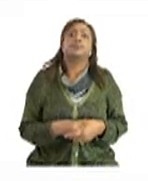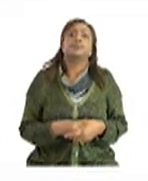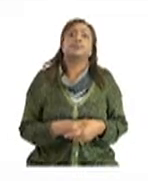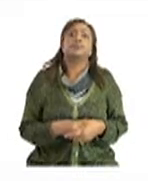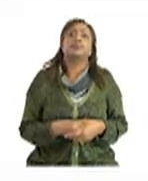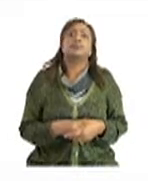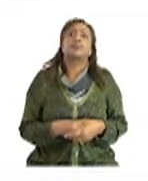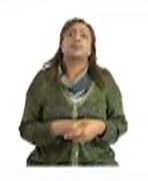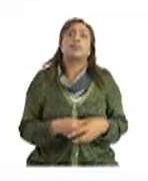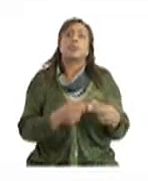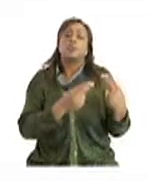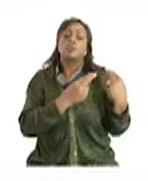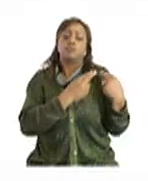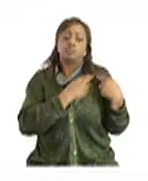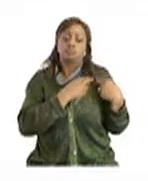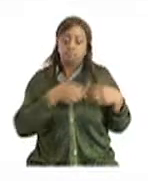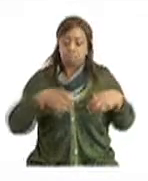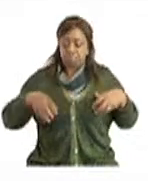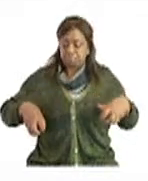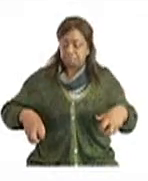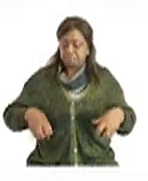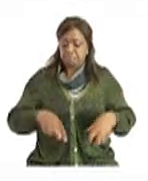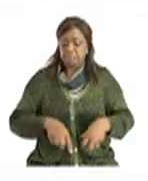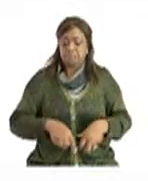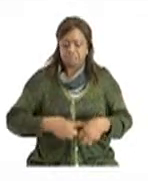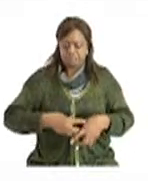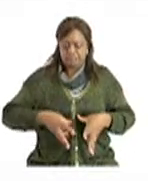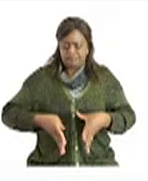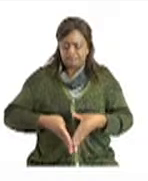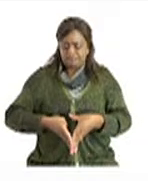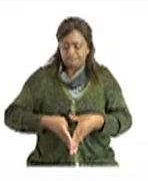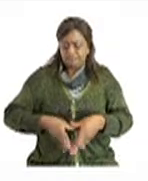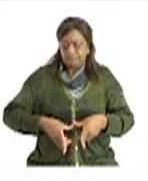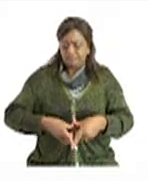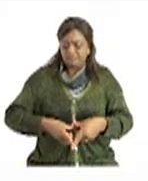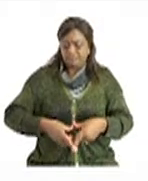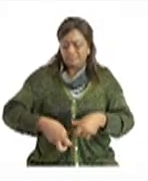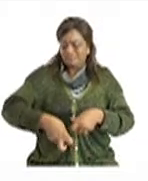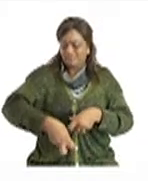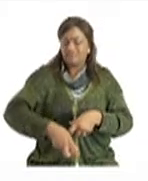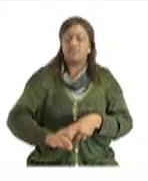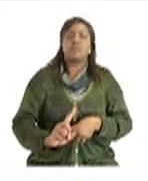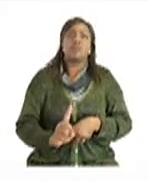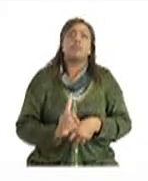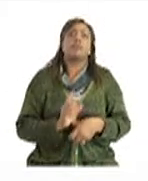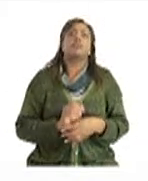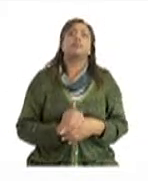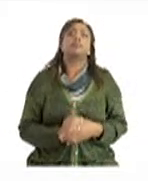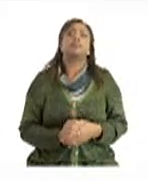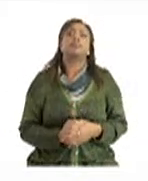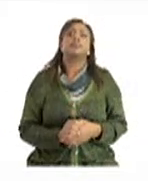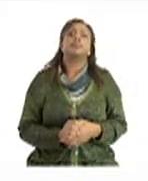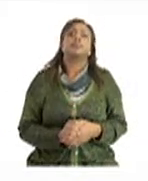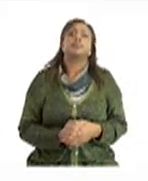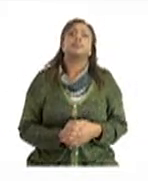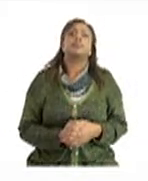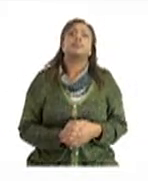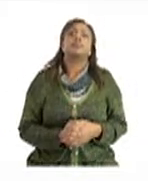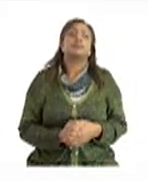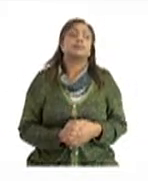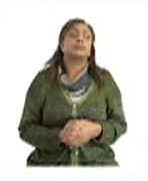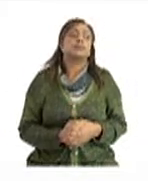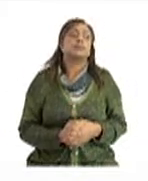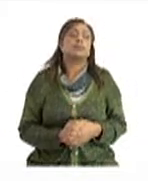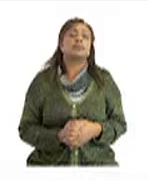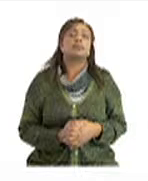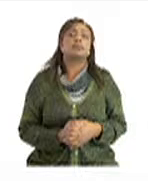The role of the basic structures of female reproductive organs. Let us